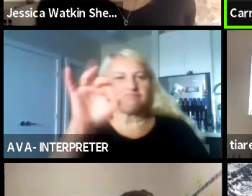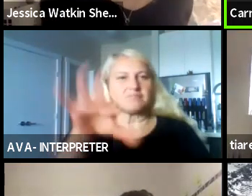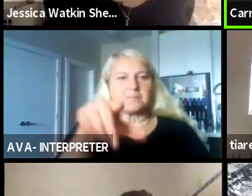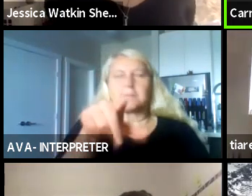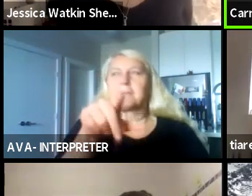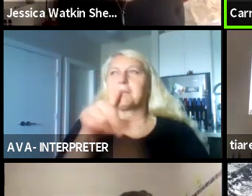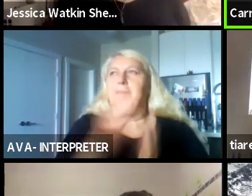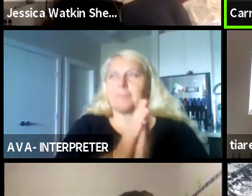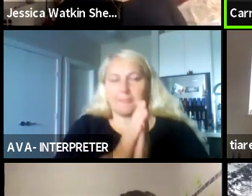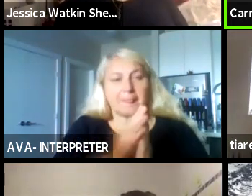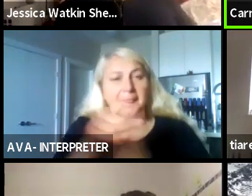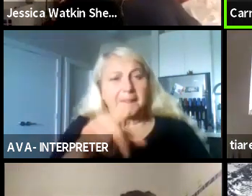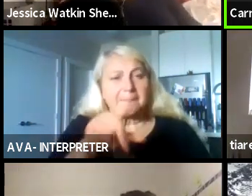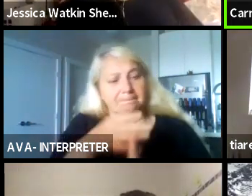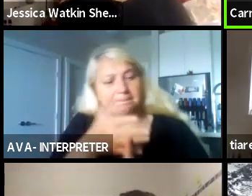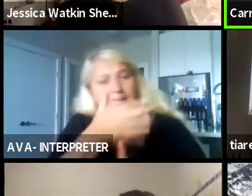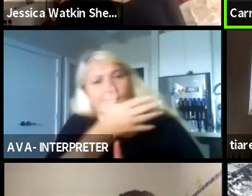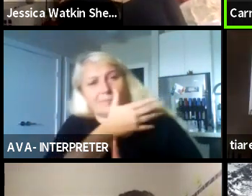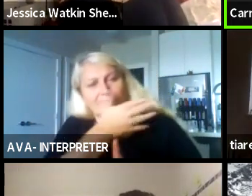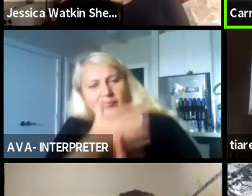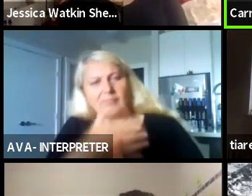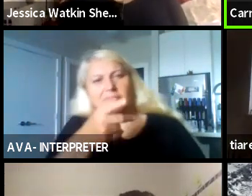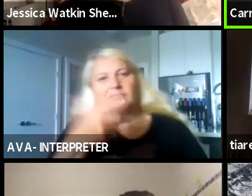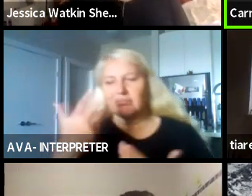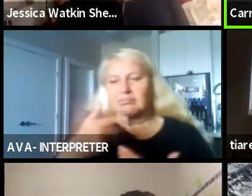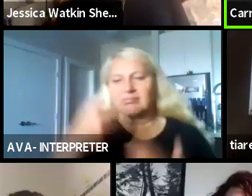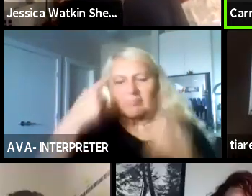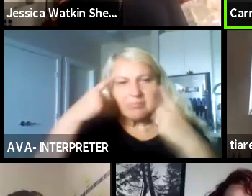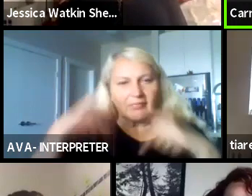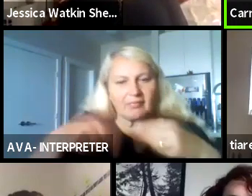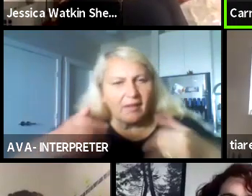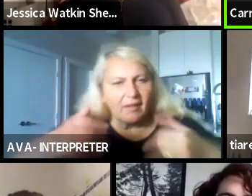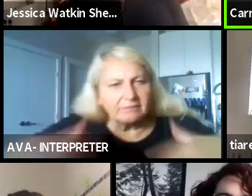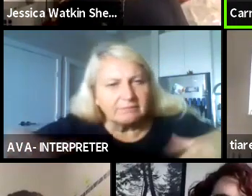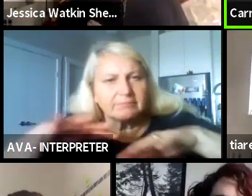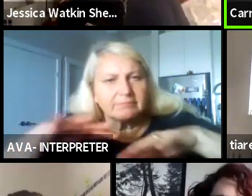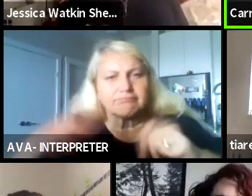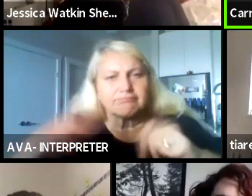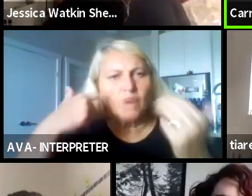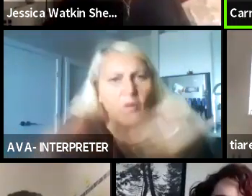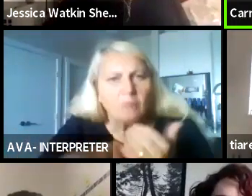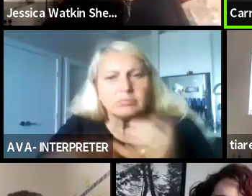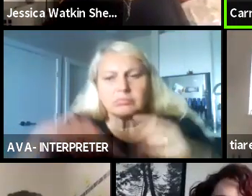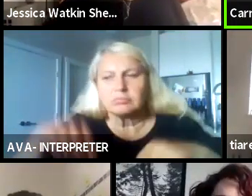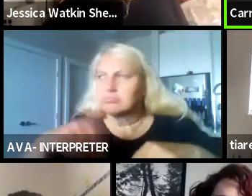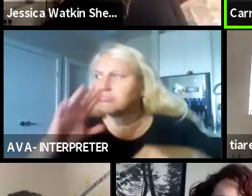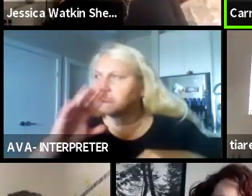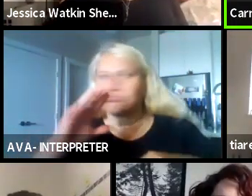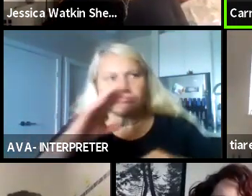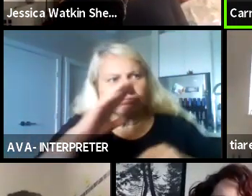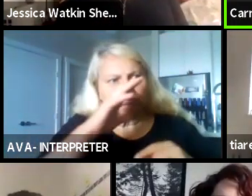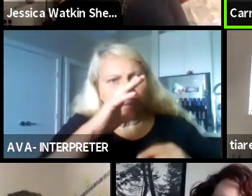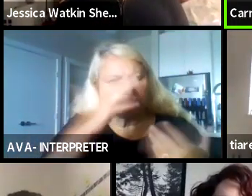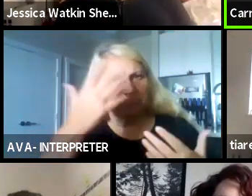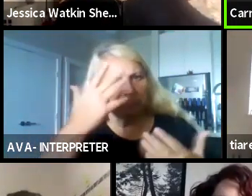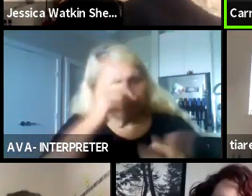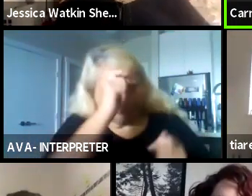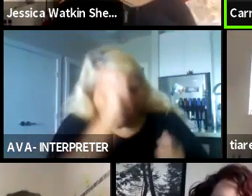like access check-in and land acknowledgement practice, that like for me, that shared set